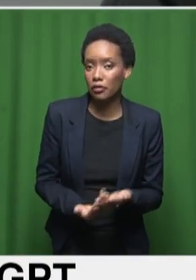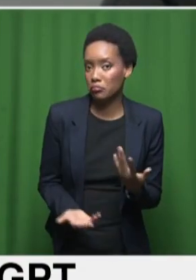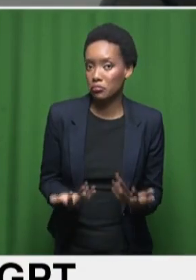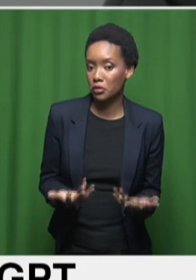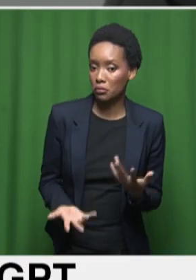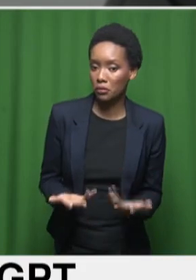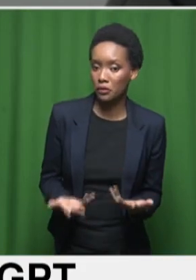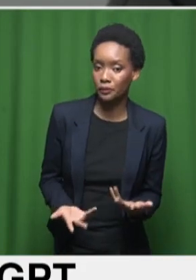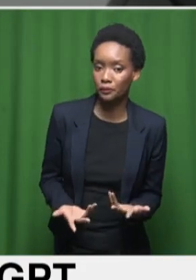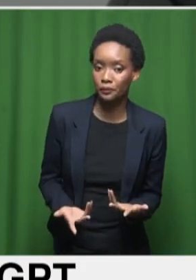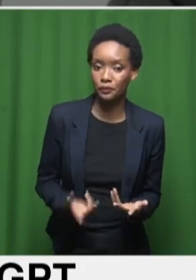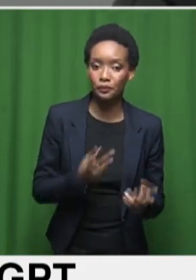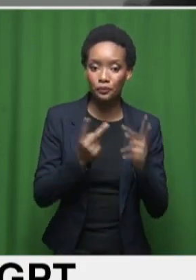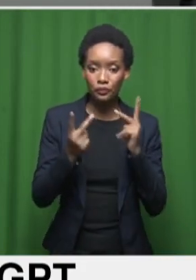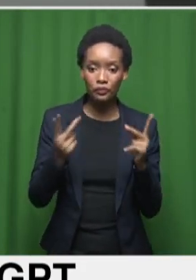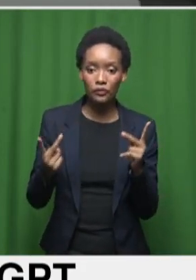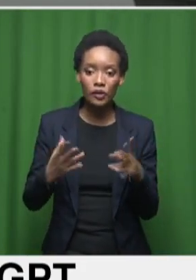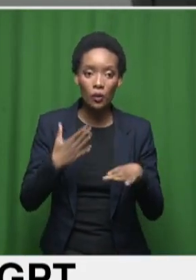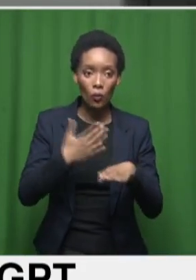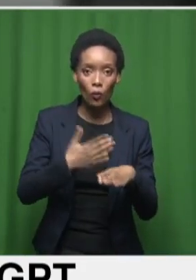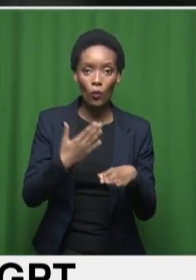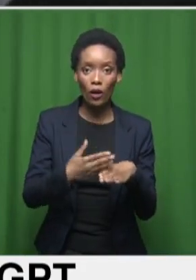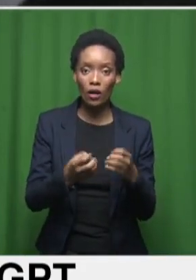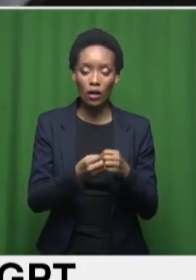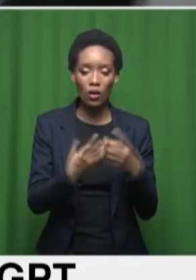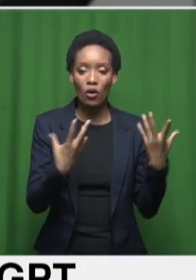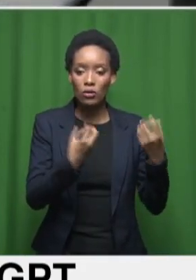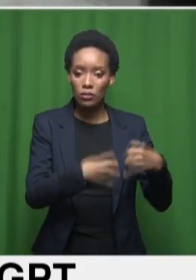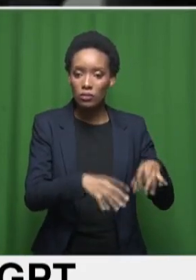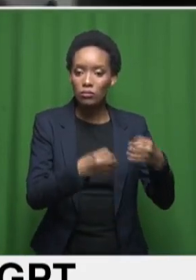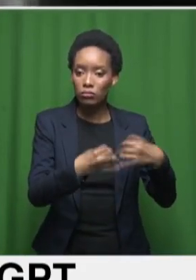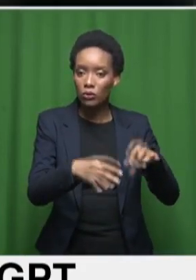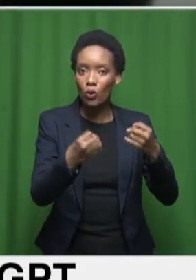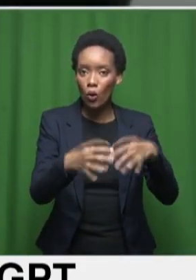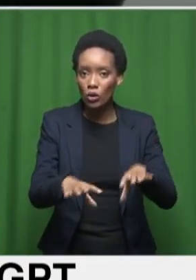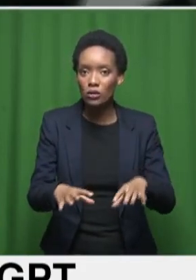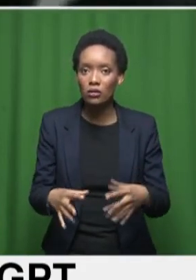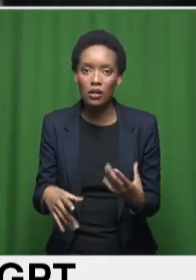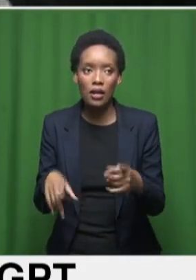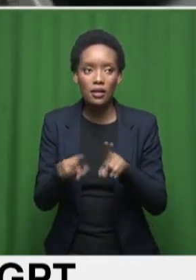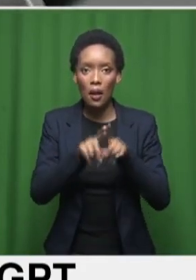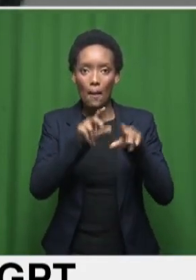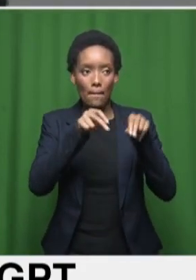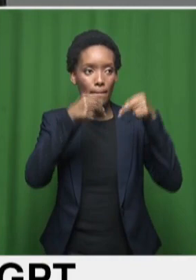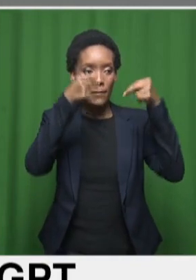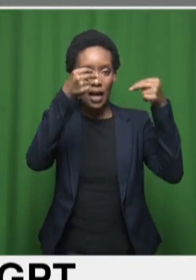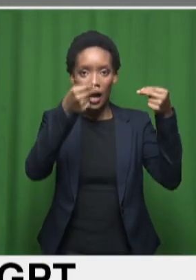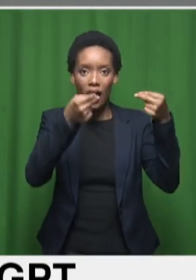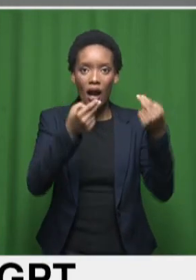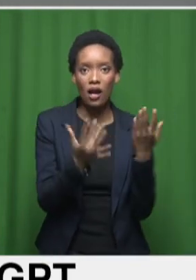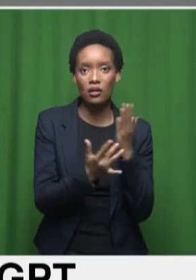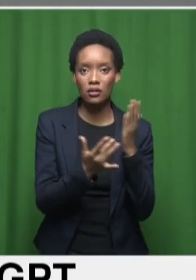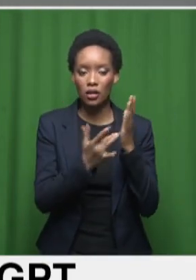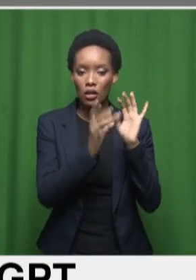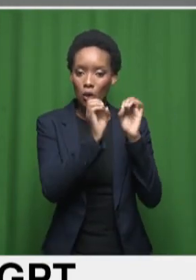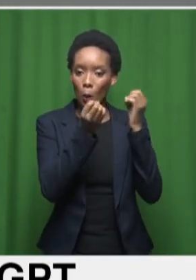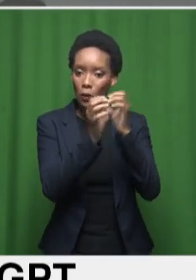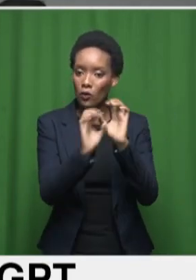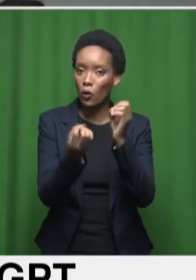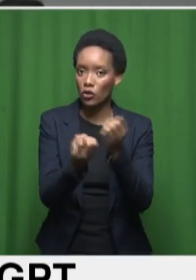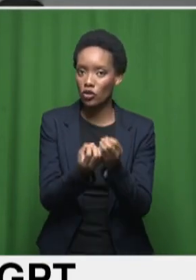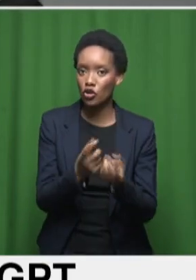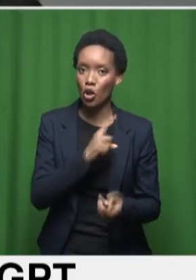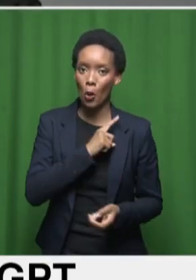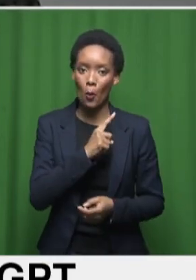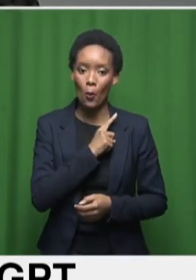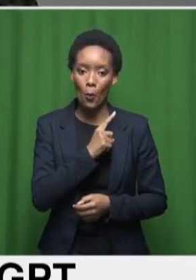we've started seeing lots of jobs, right? Even in top tech organizations, because now they have the capability